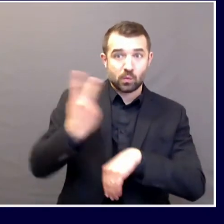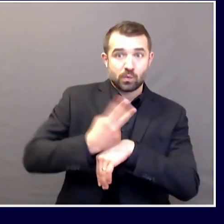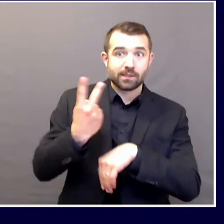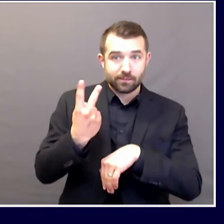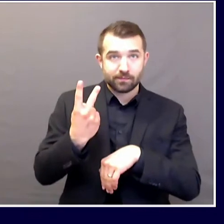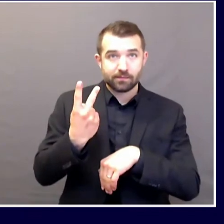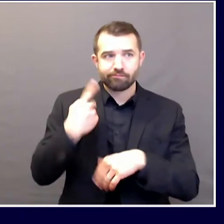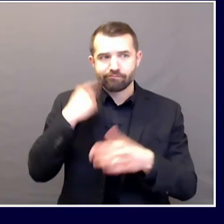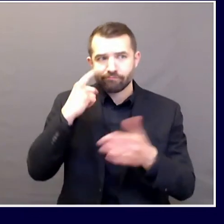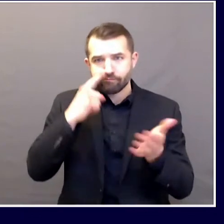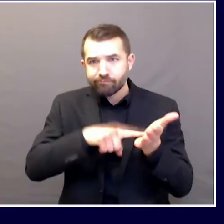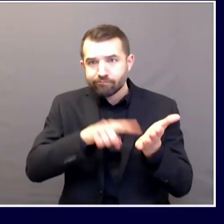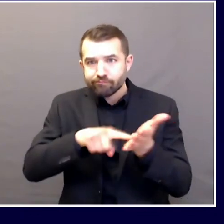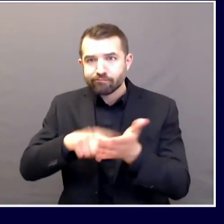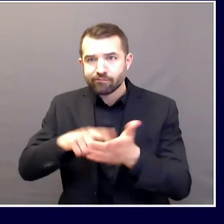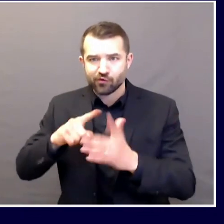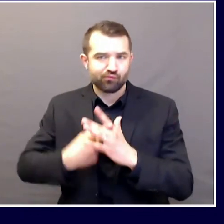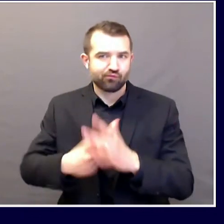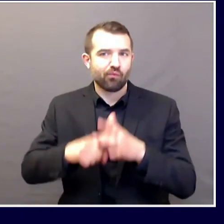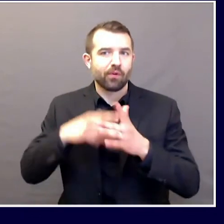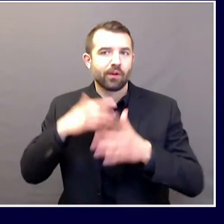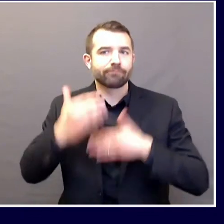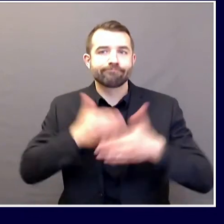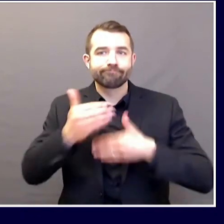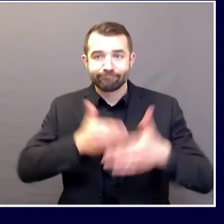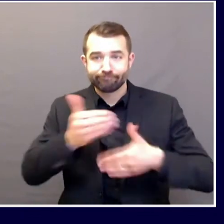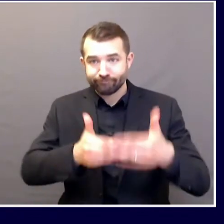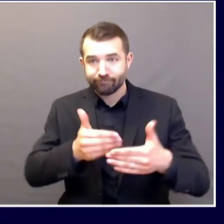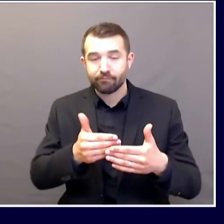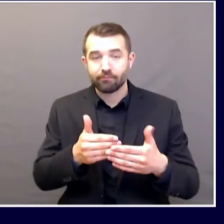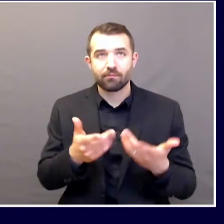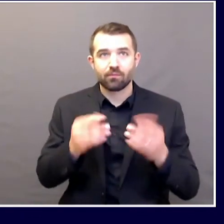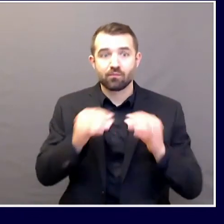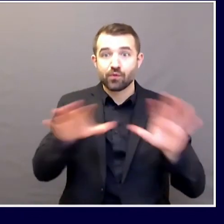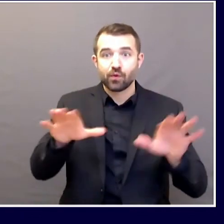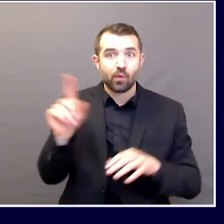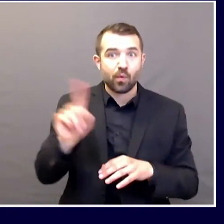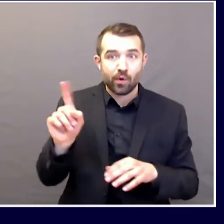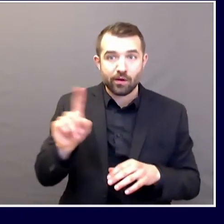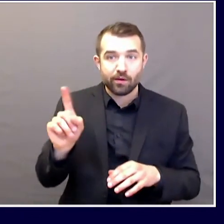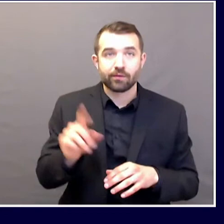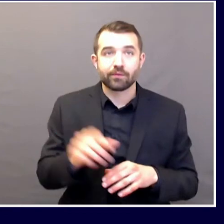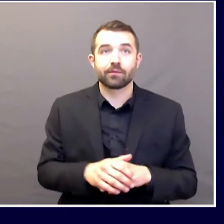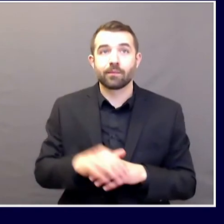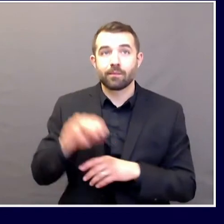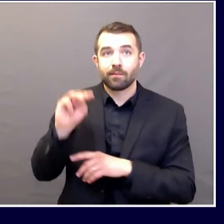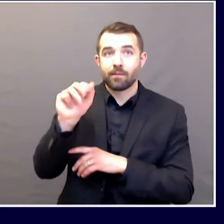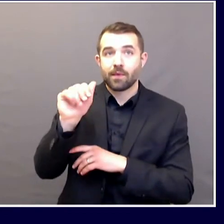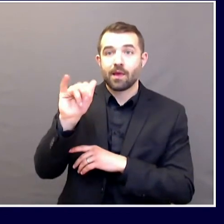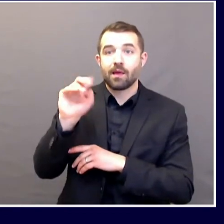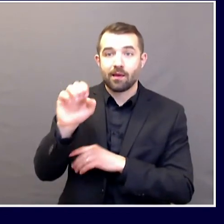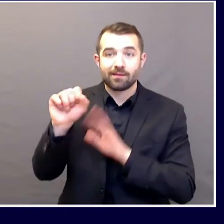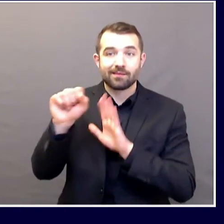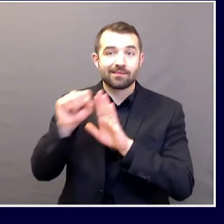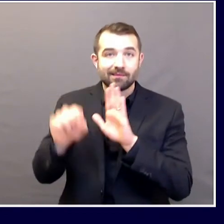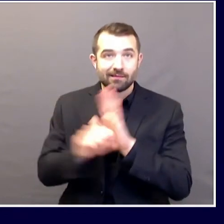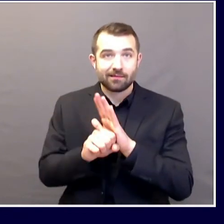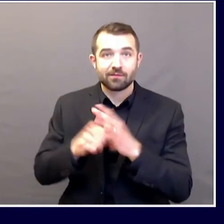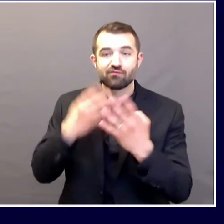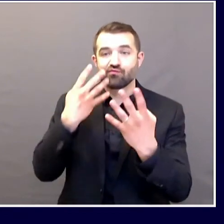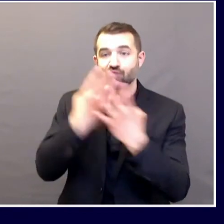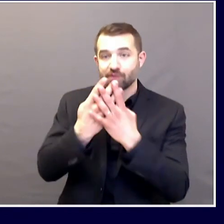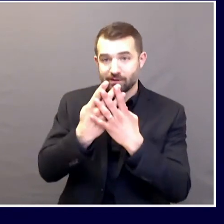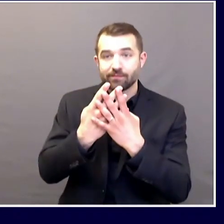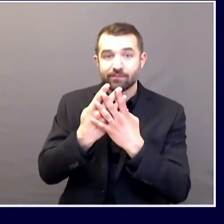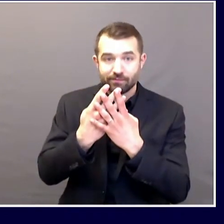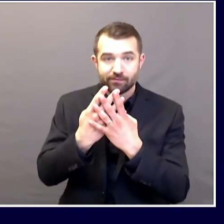epidemiological investigation into an outbreak at the Maine State Prison. Right now, we are aware of 12